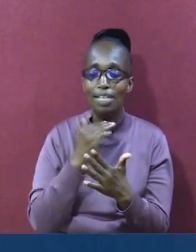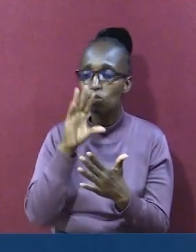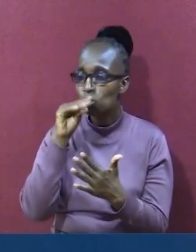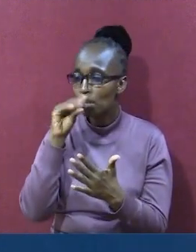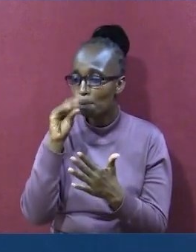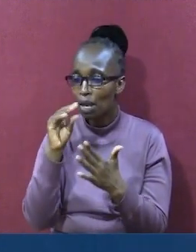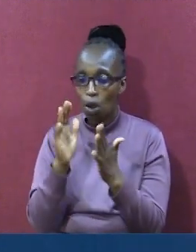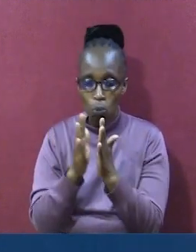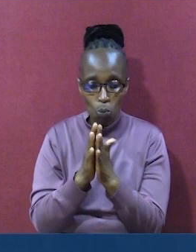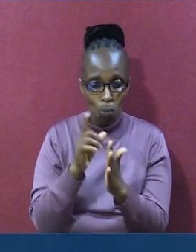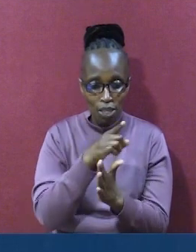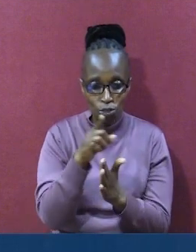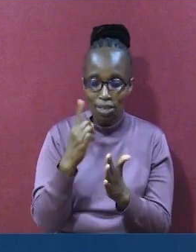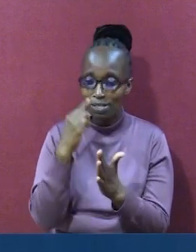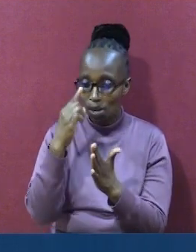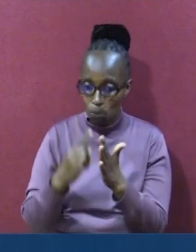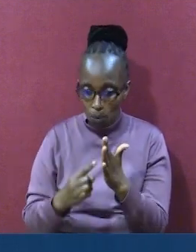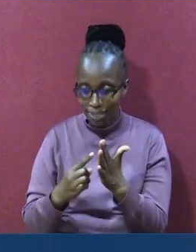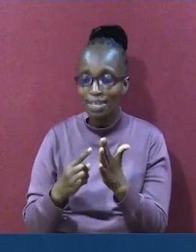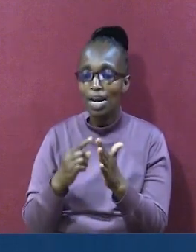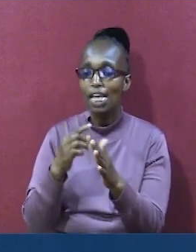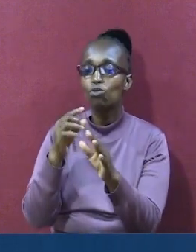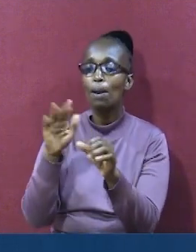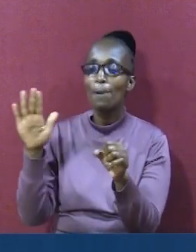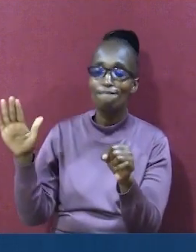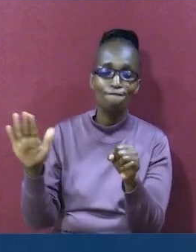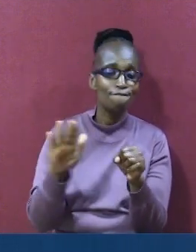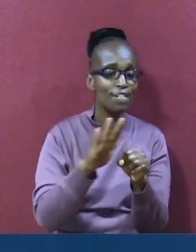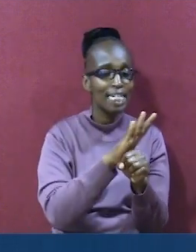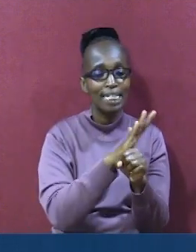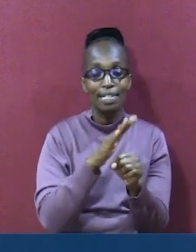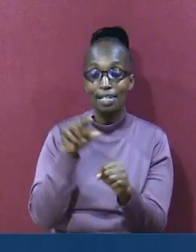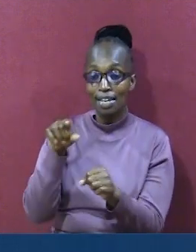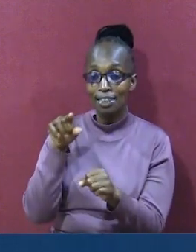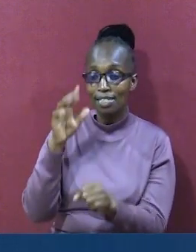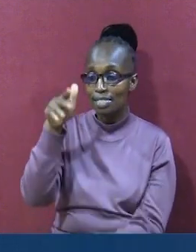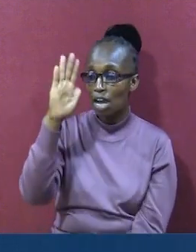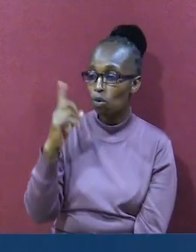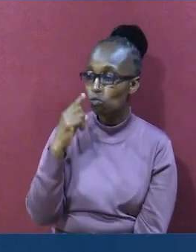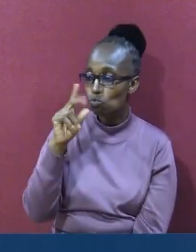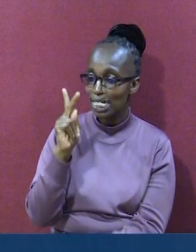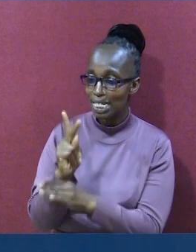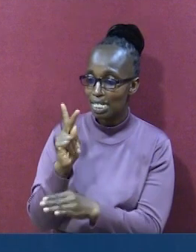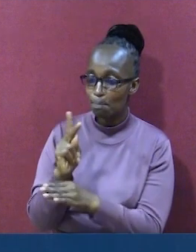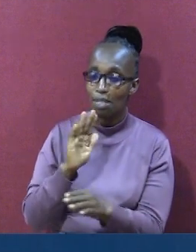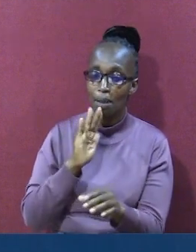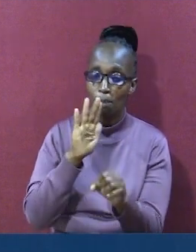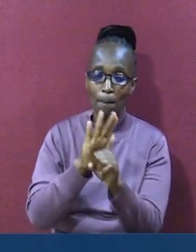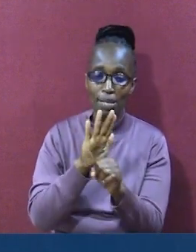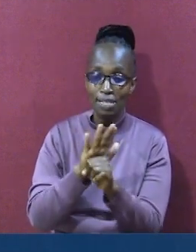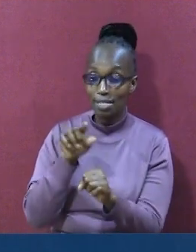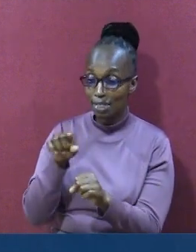I want to tell you that you will come to make it be fulfilled. It's the God who keeps his promises.